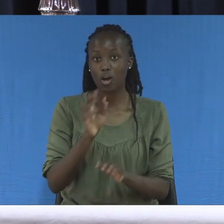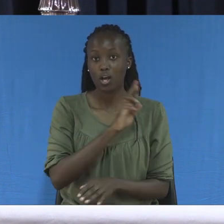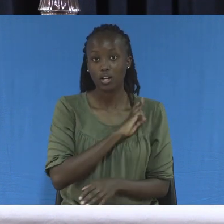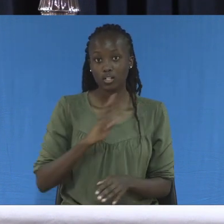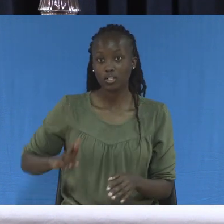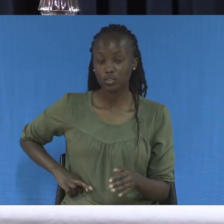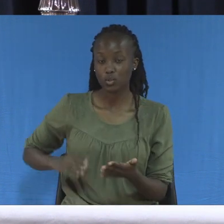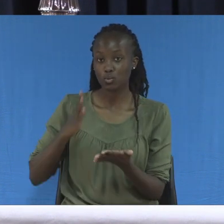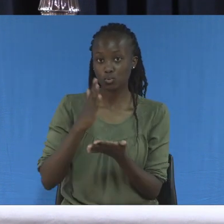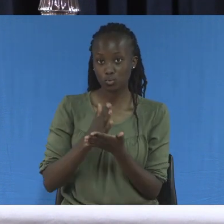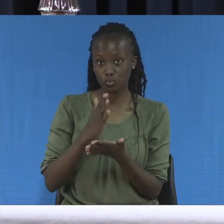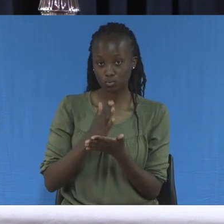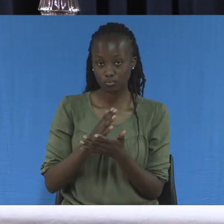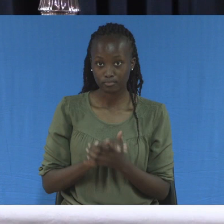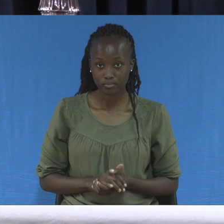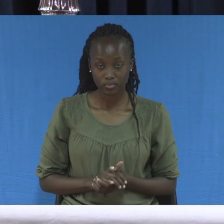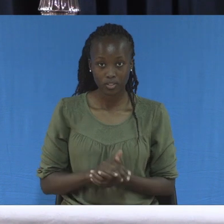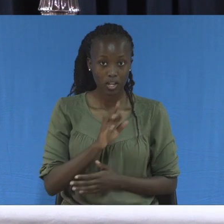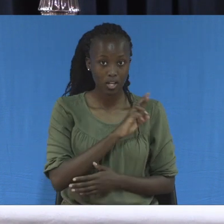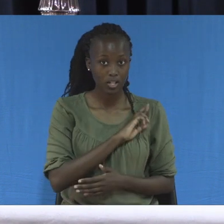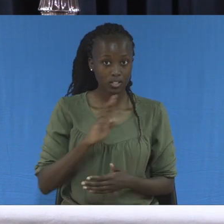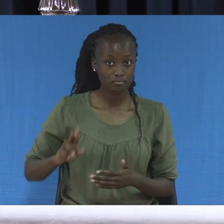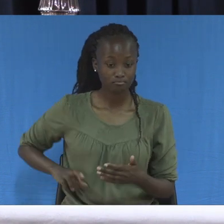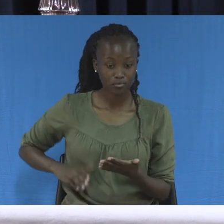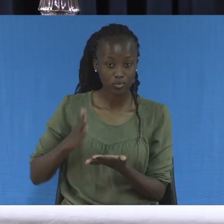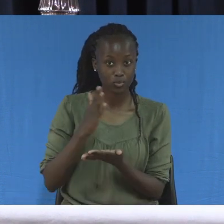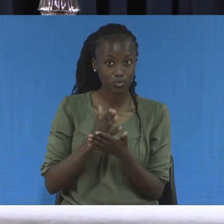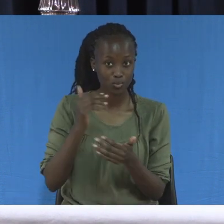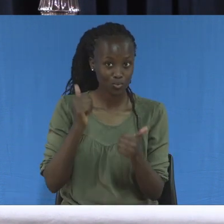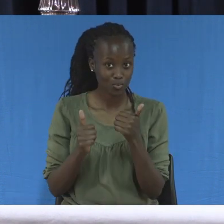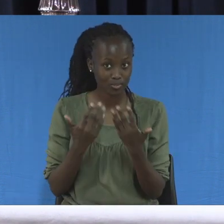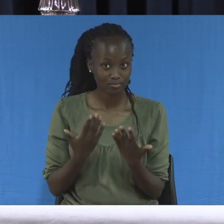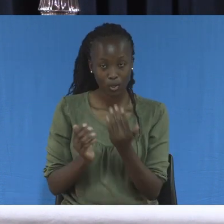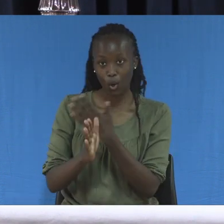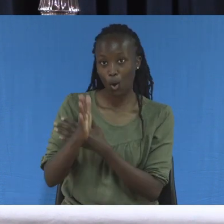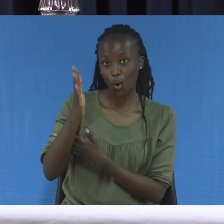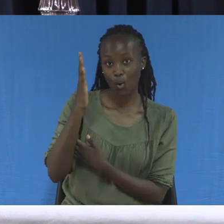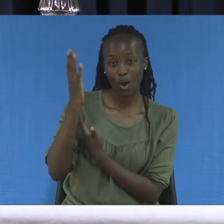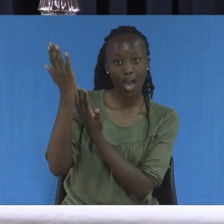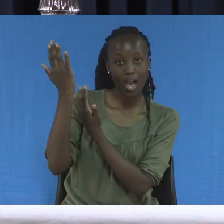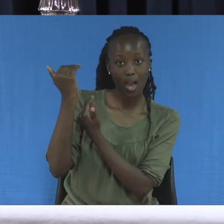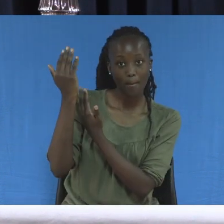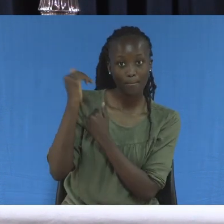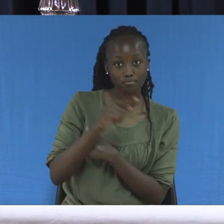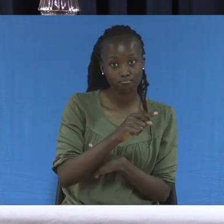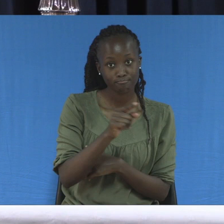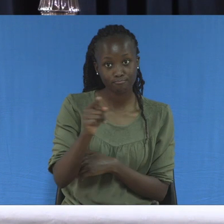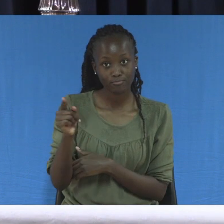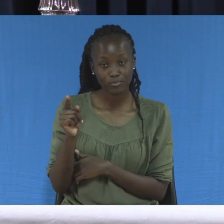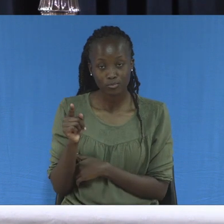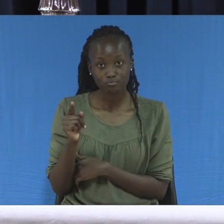religion. What is it that God expects from